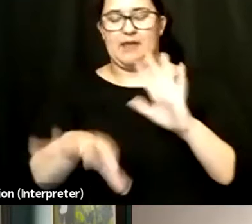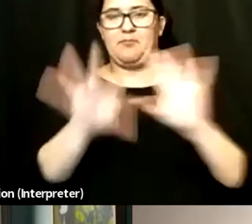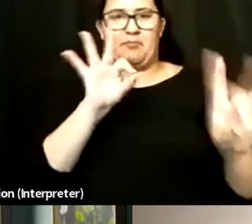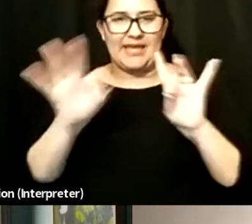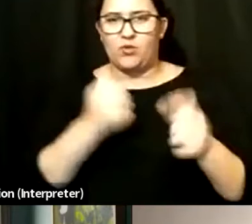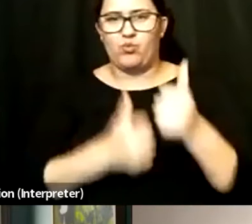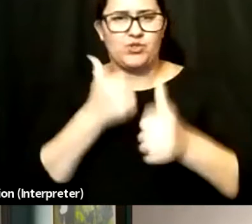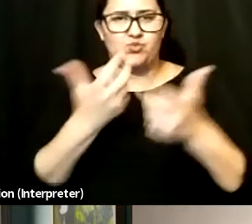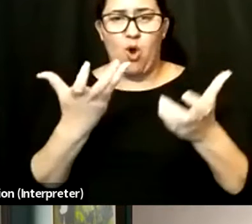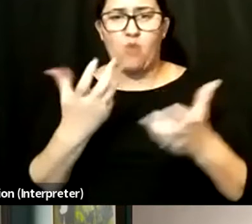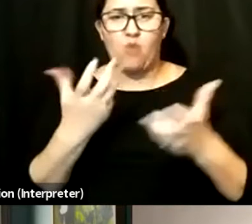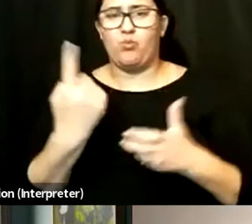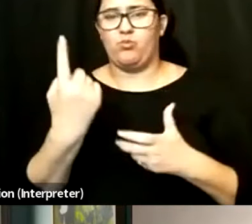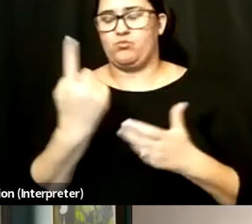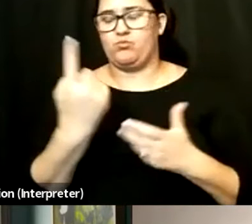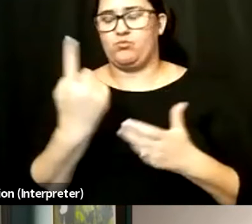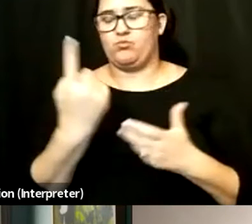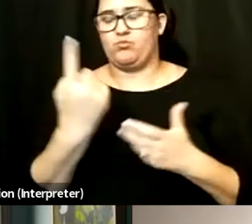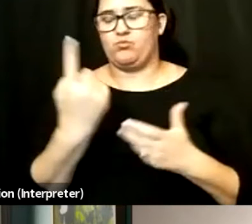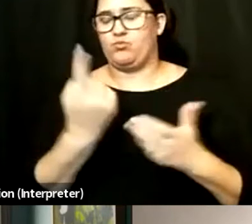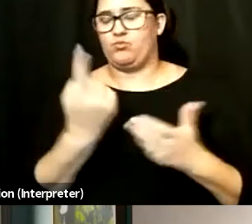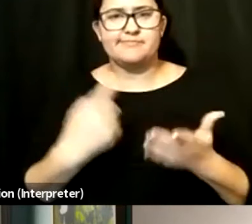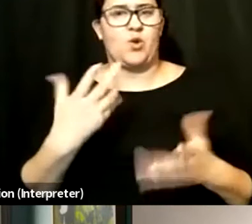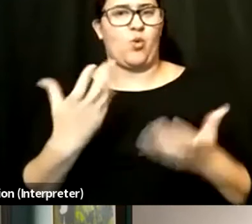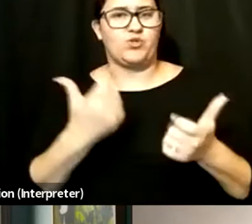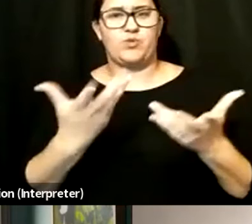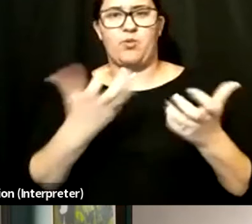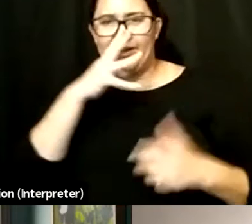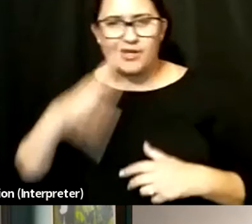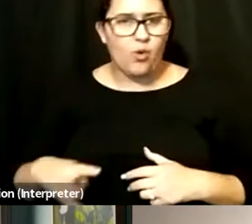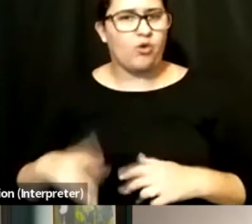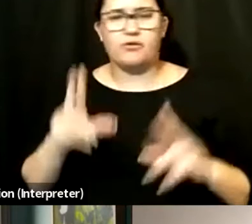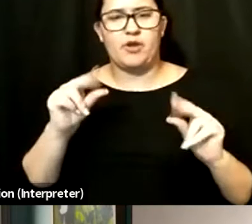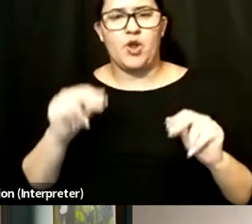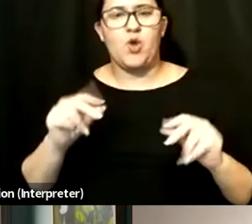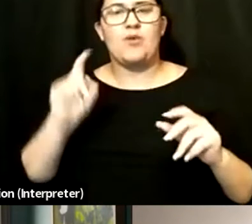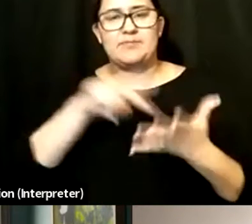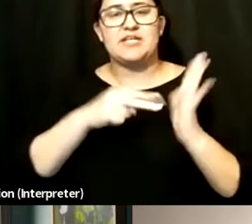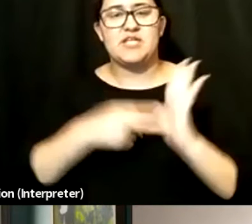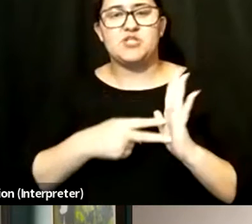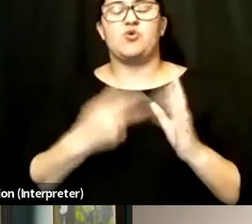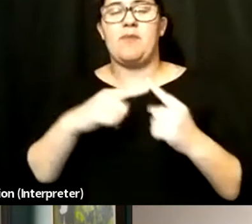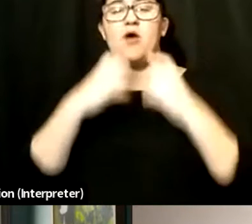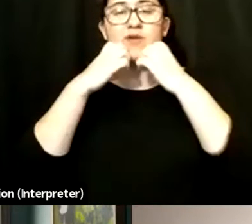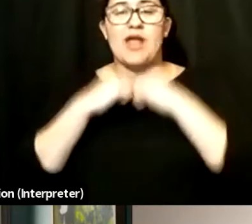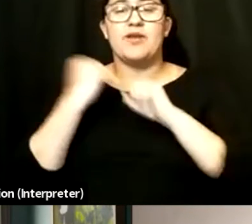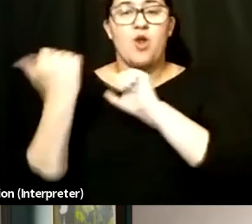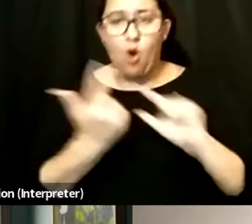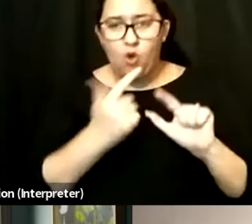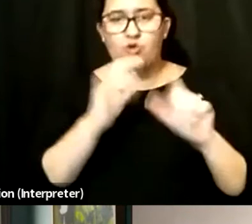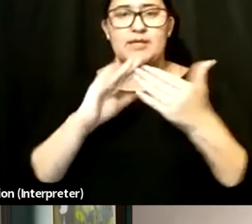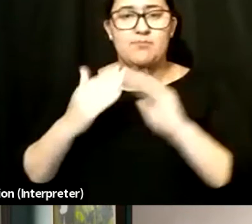you care for the disability community, you're caring for all communities. But we have to be intentional about caring for all communities in a way that